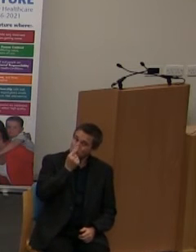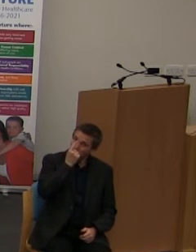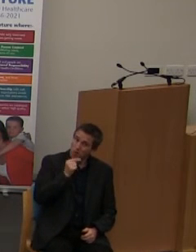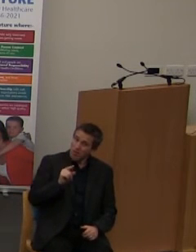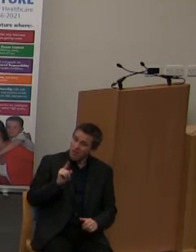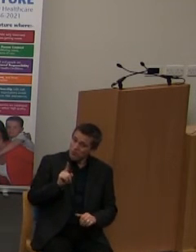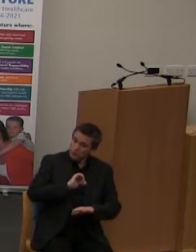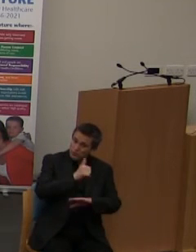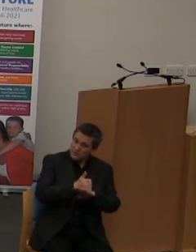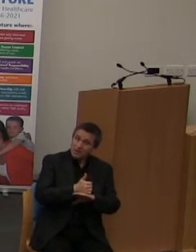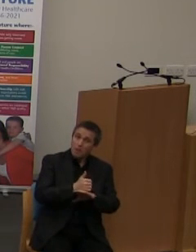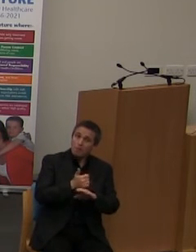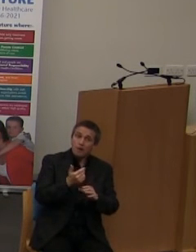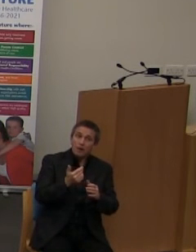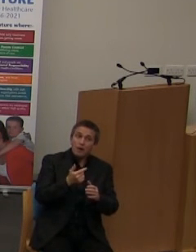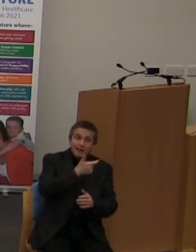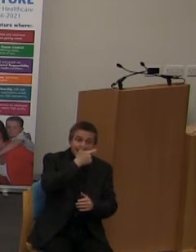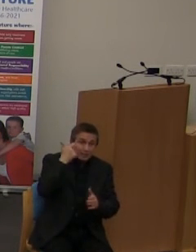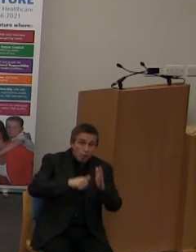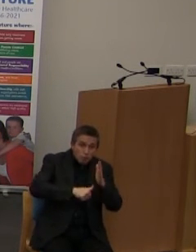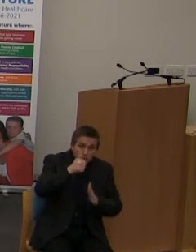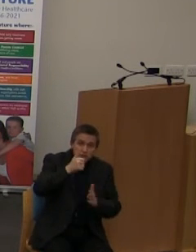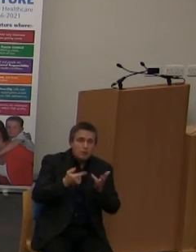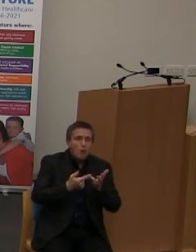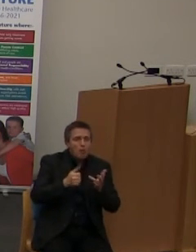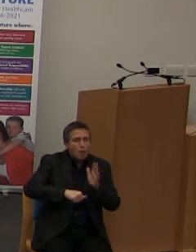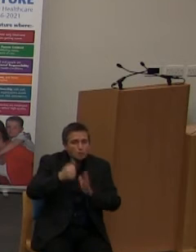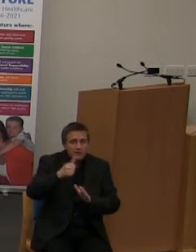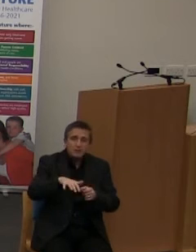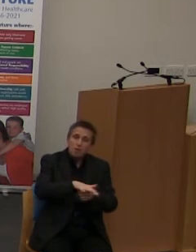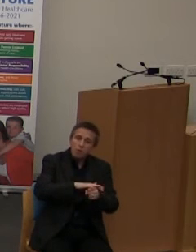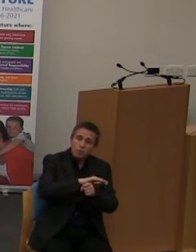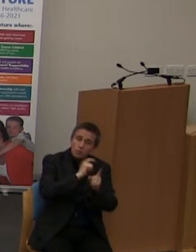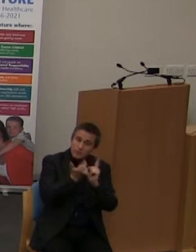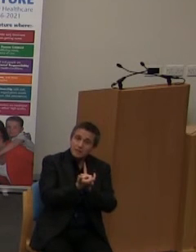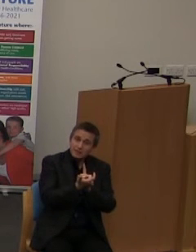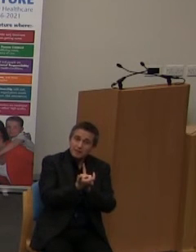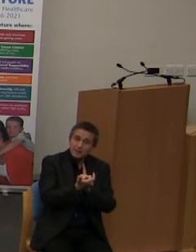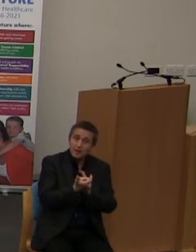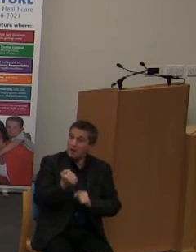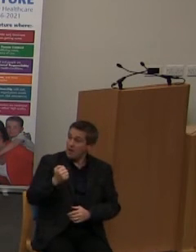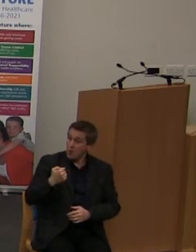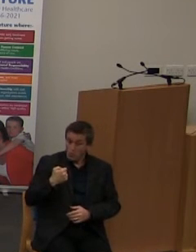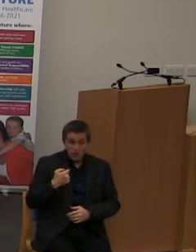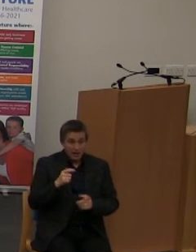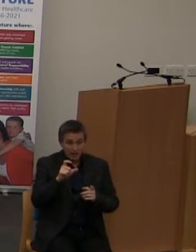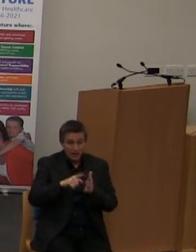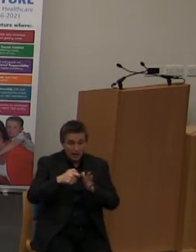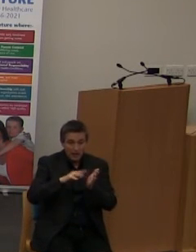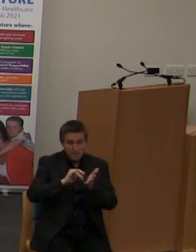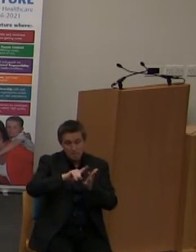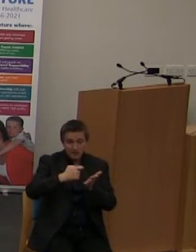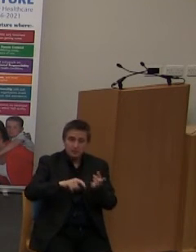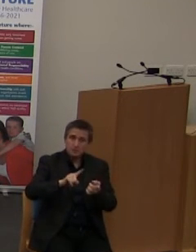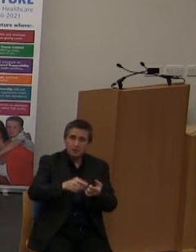the community, and our community has got this wonderful new hospital. Is